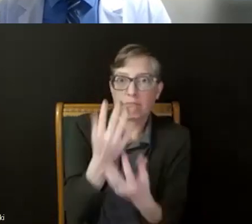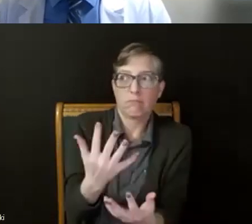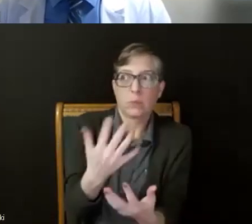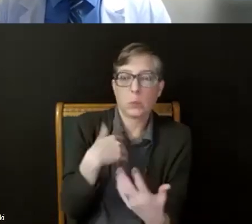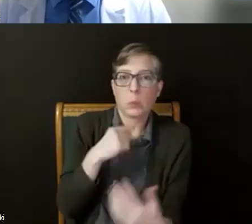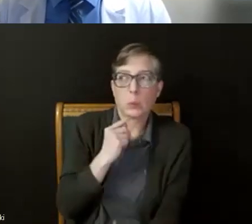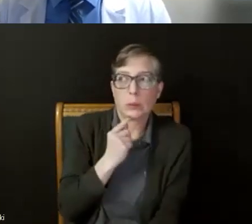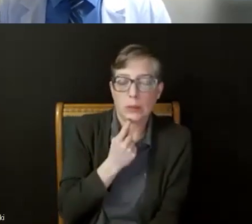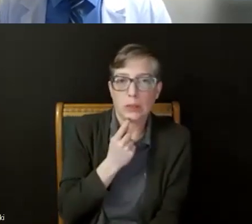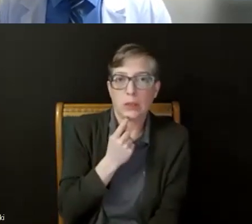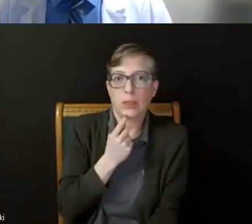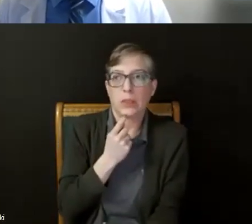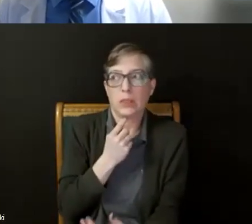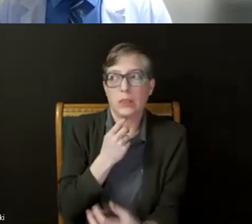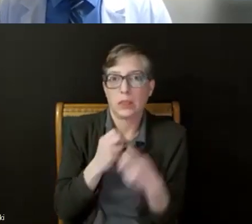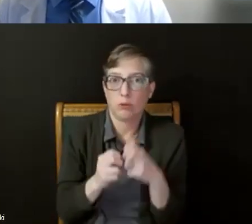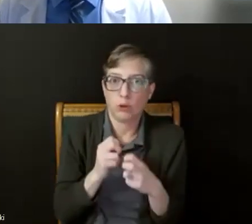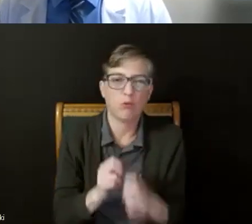advanced.